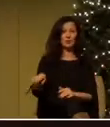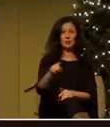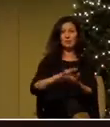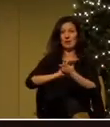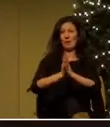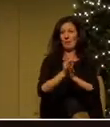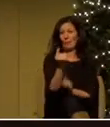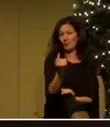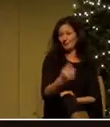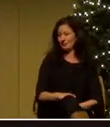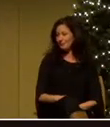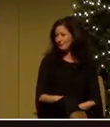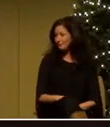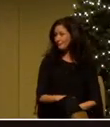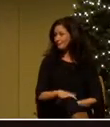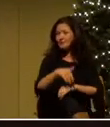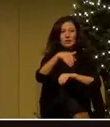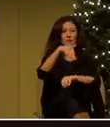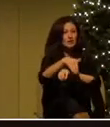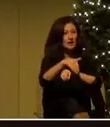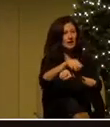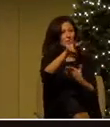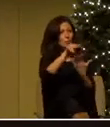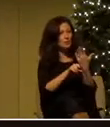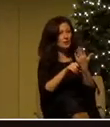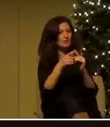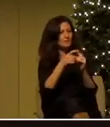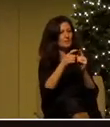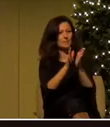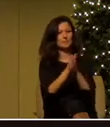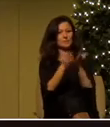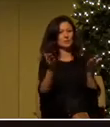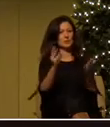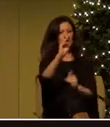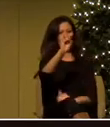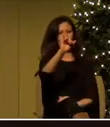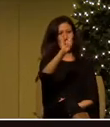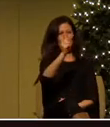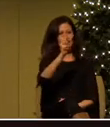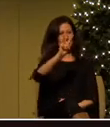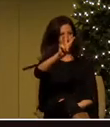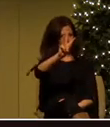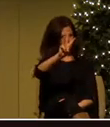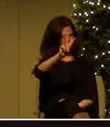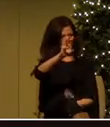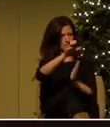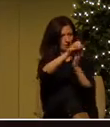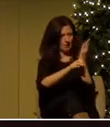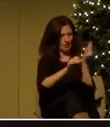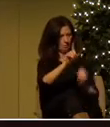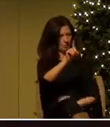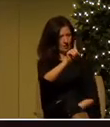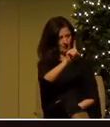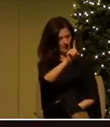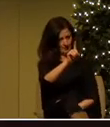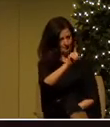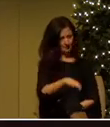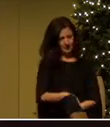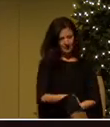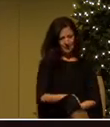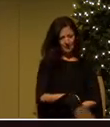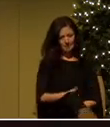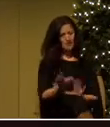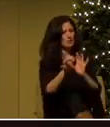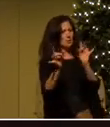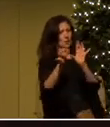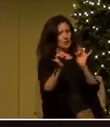We're going to be reading this evening from Matthew, the first chapter, and a bit of the story there of